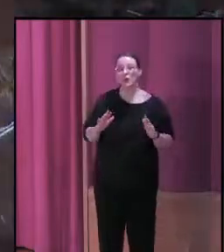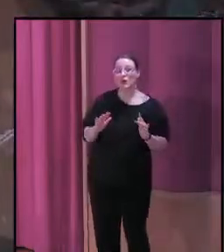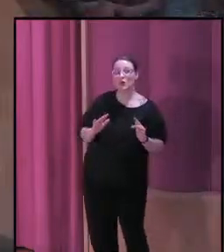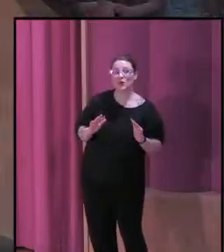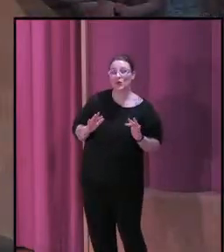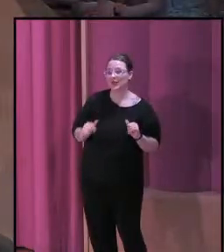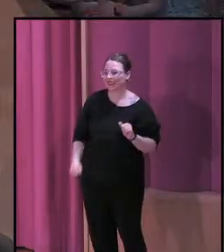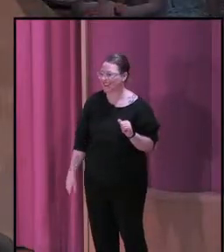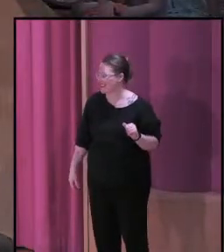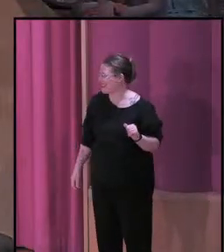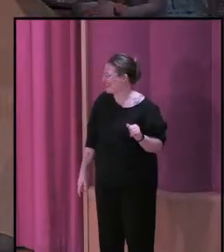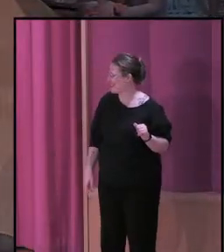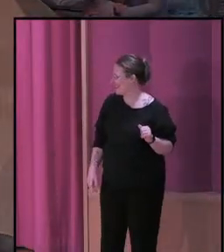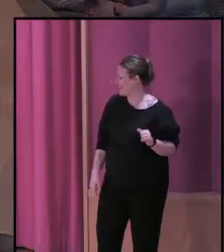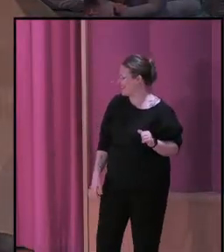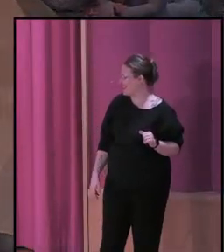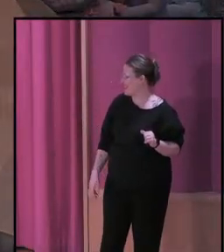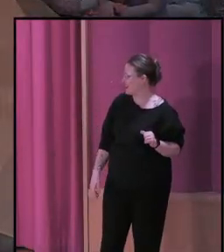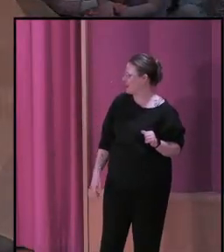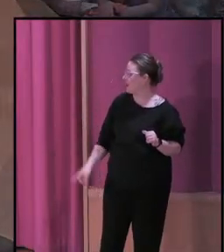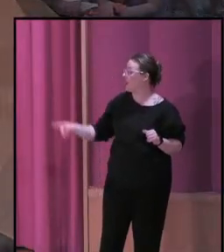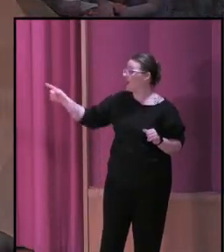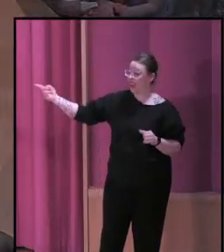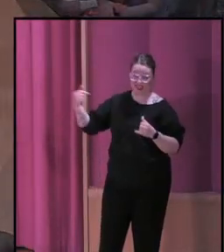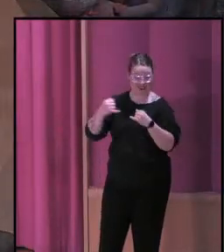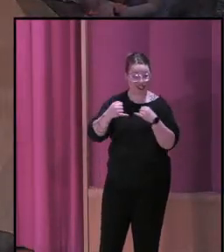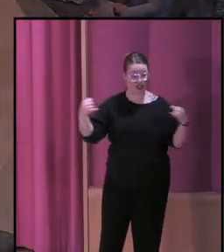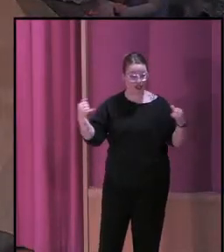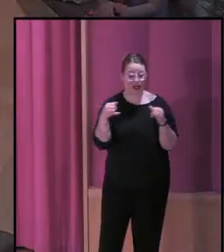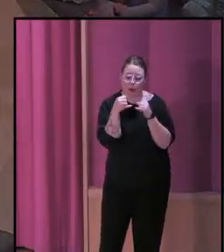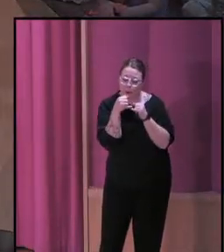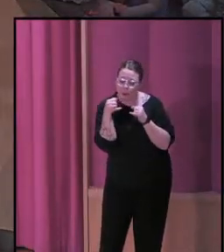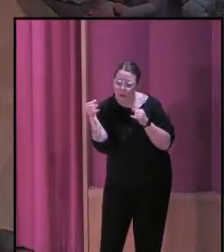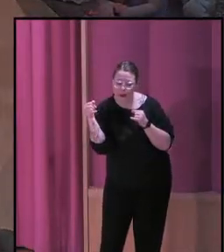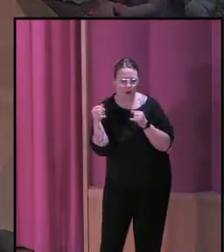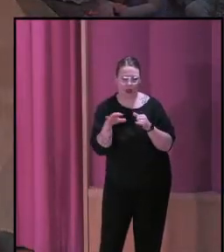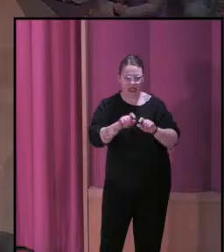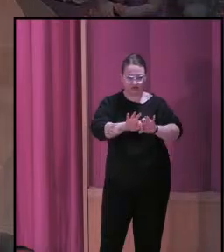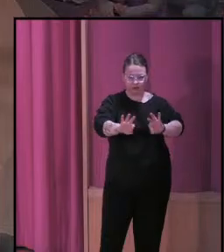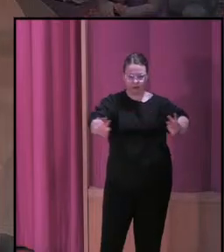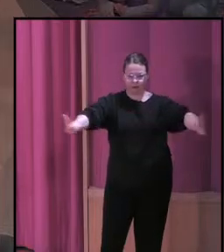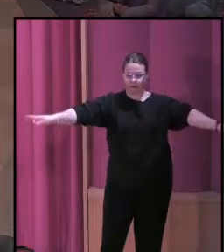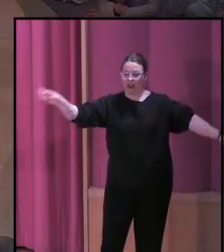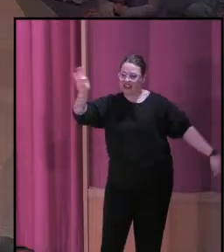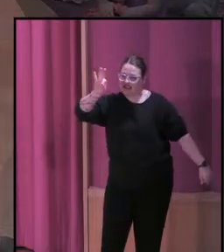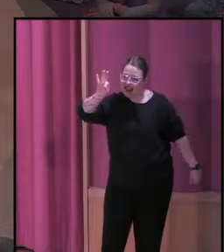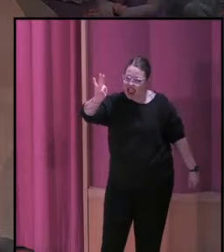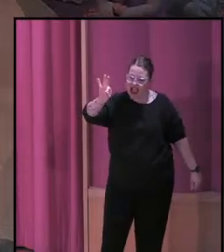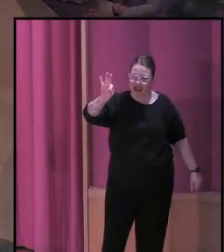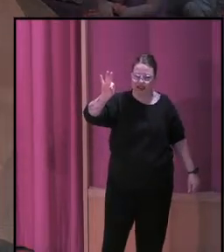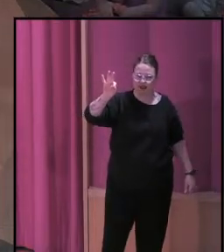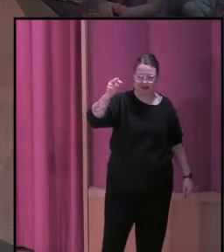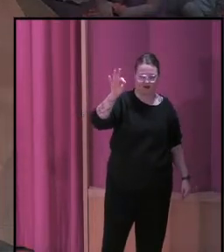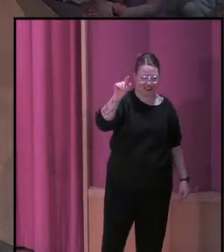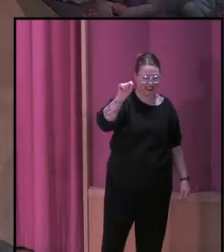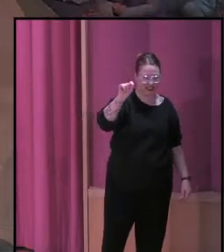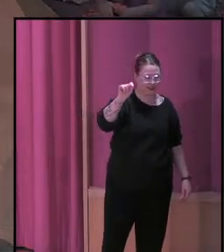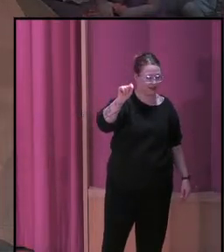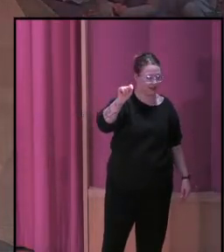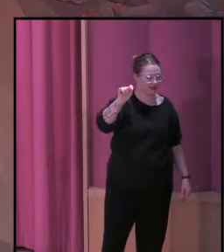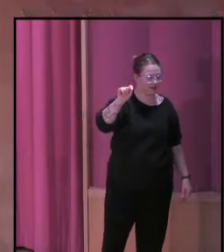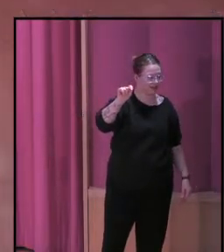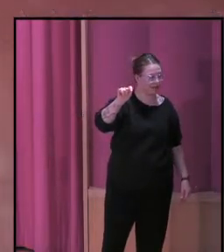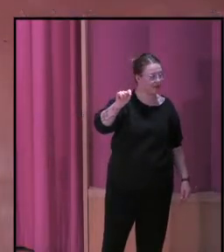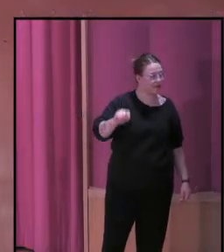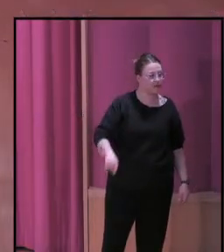Nice. The string for this top is 9 feet long. That's 3 feet longer than I am tall. So you know